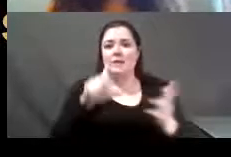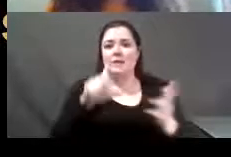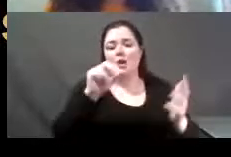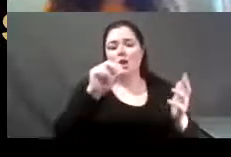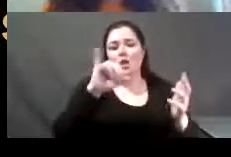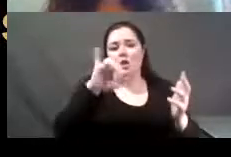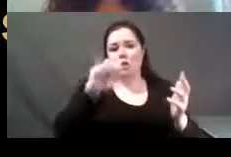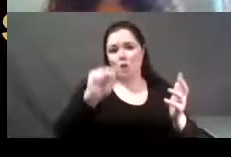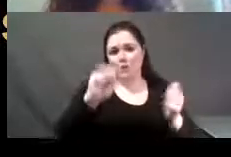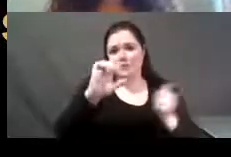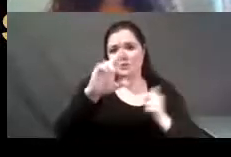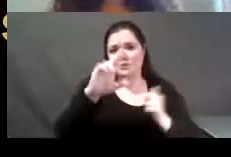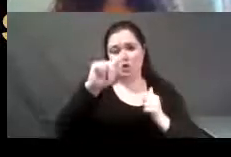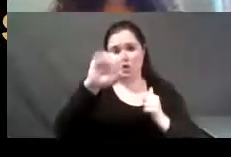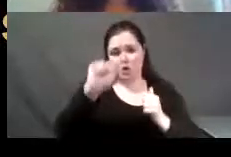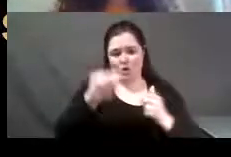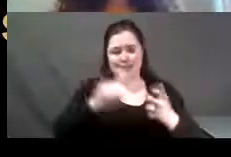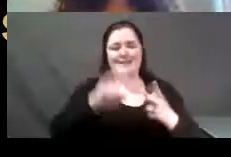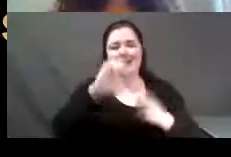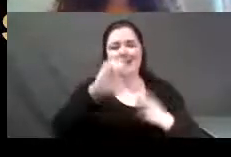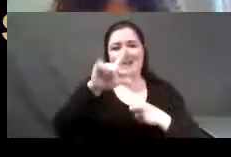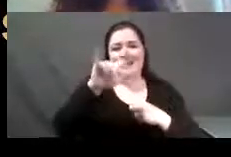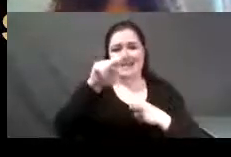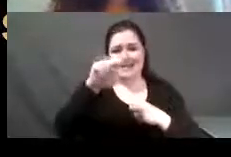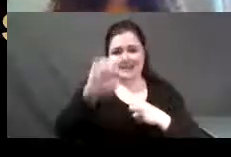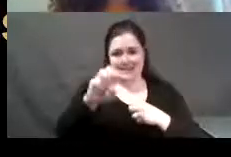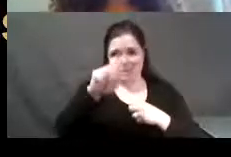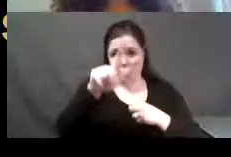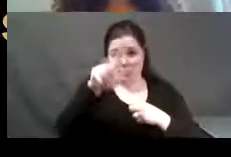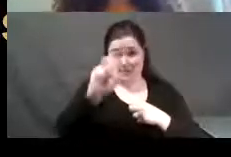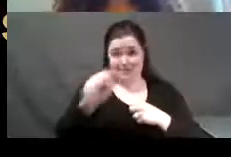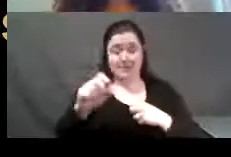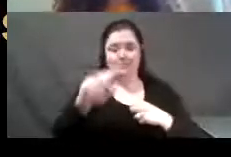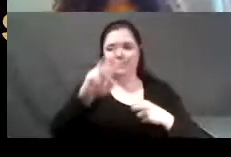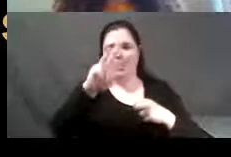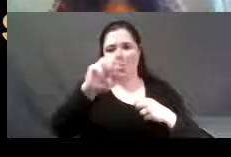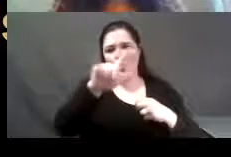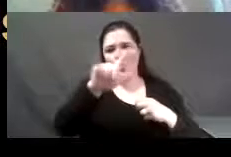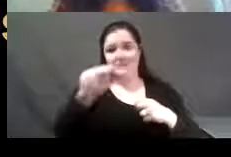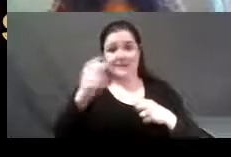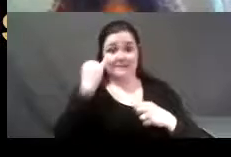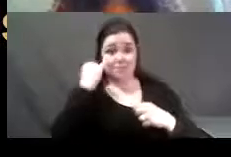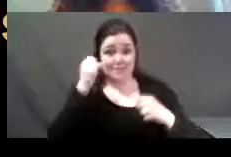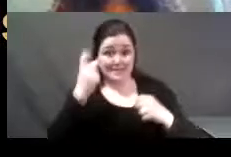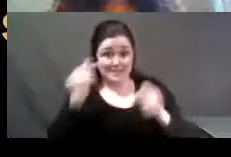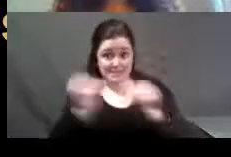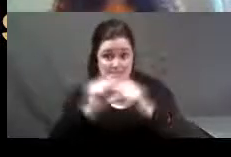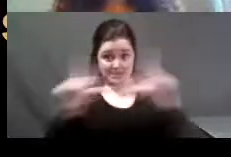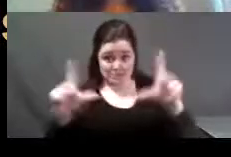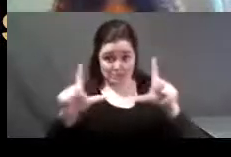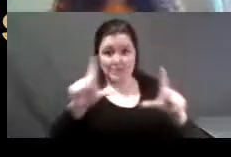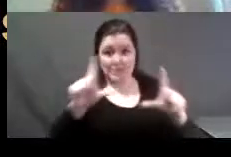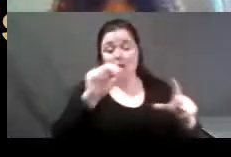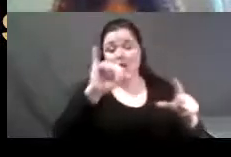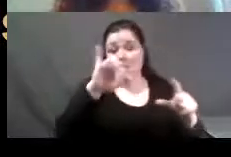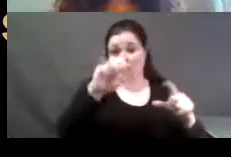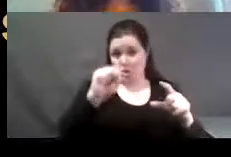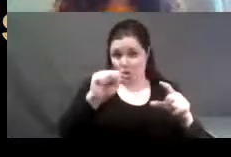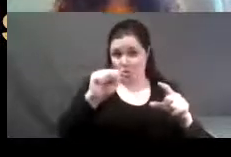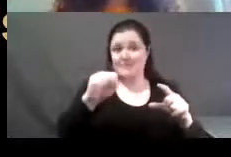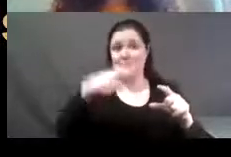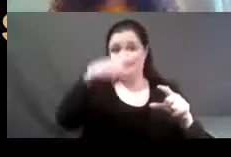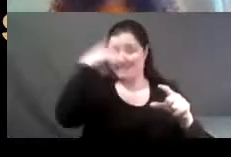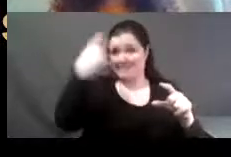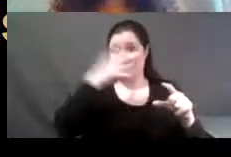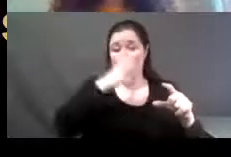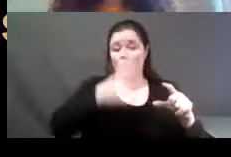Elaine Wilson. So for those of you who are able to see my screen, Lois Curtis, she's a Black woman wearing a